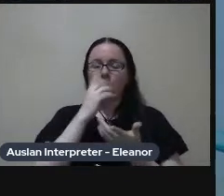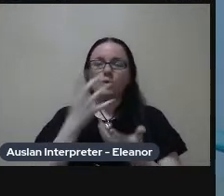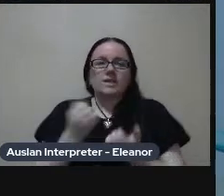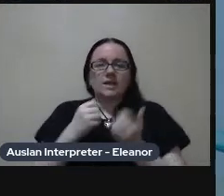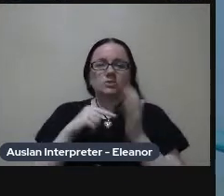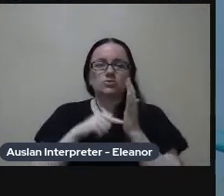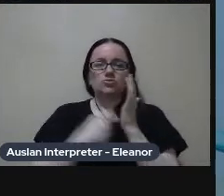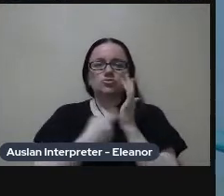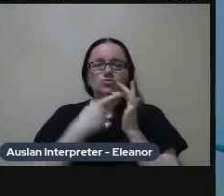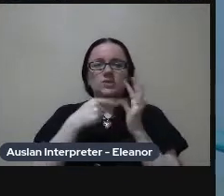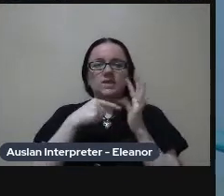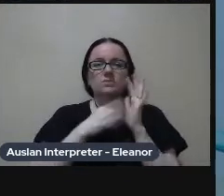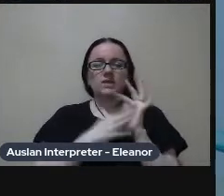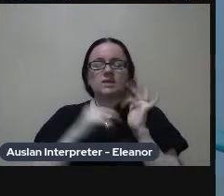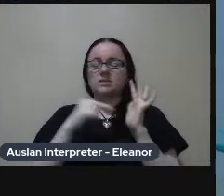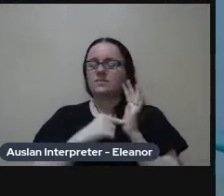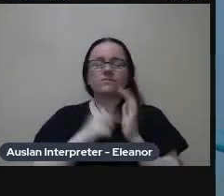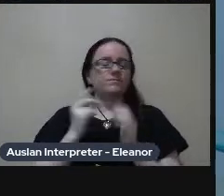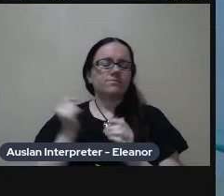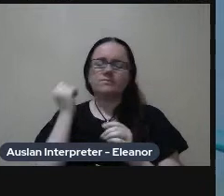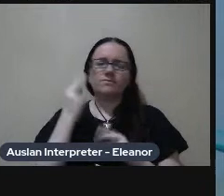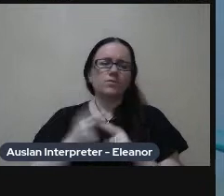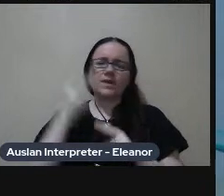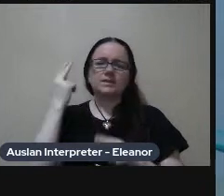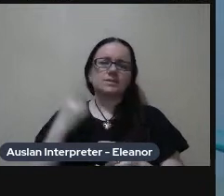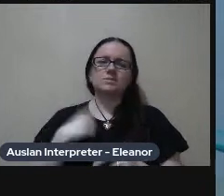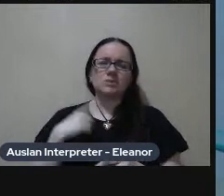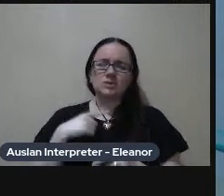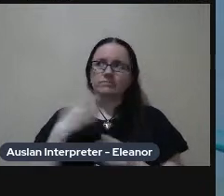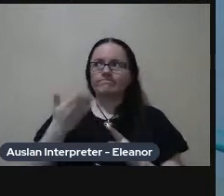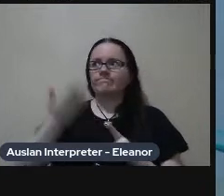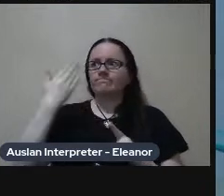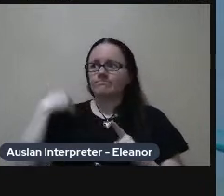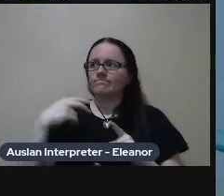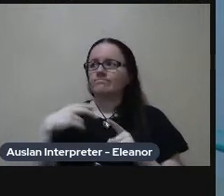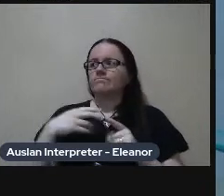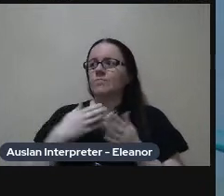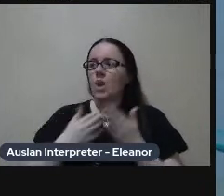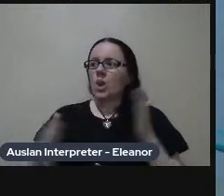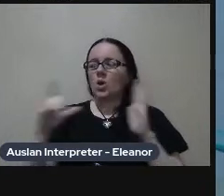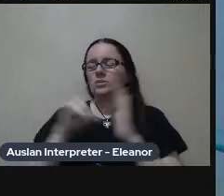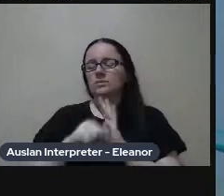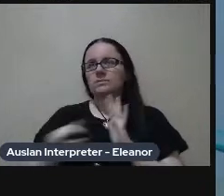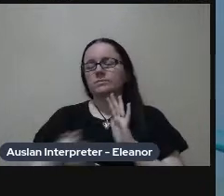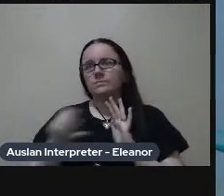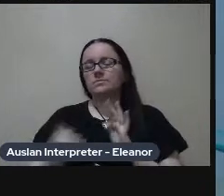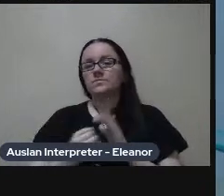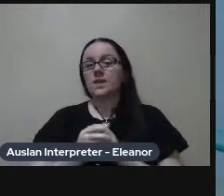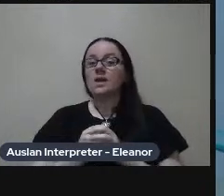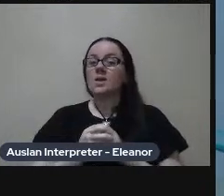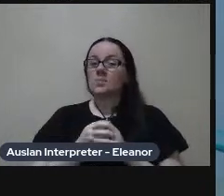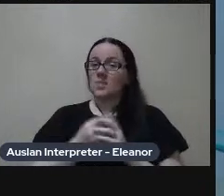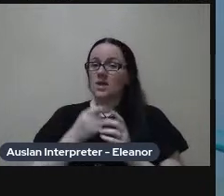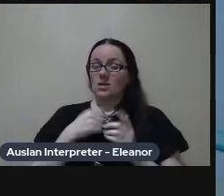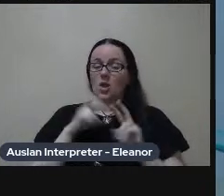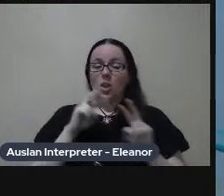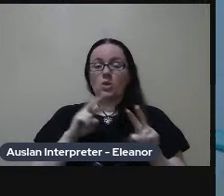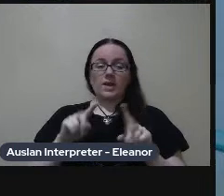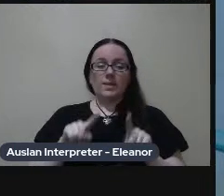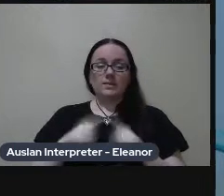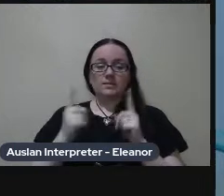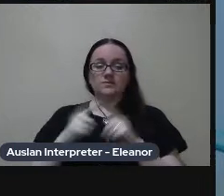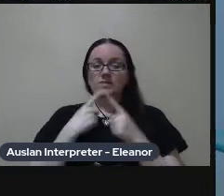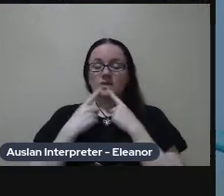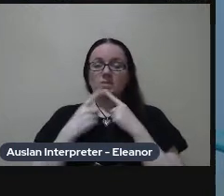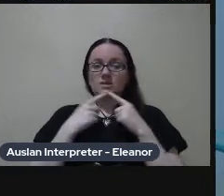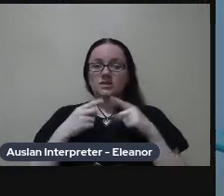in the past it hasn't been easy for everyone, but what I can tell you is that looking at all of the data across the Hunter New England